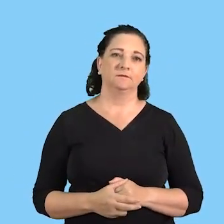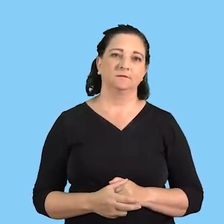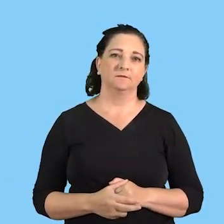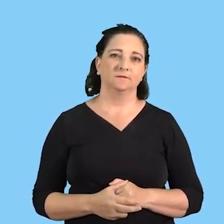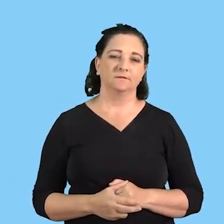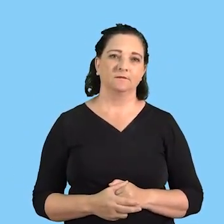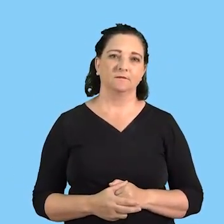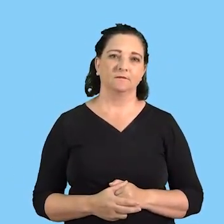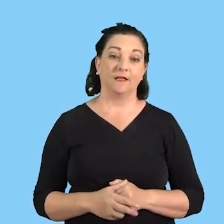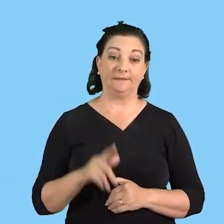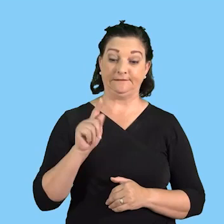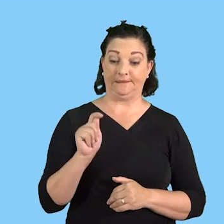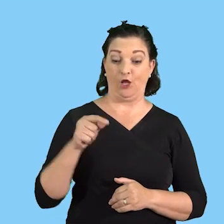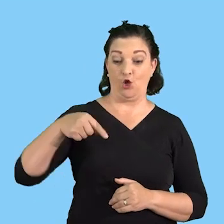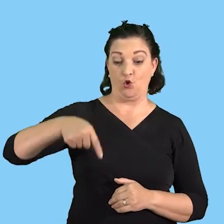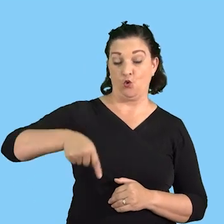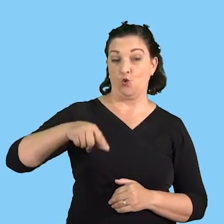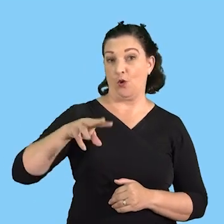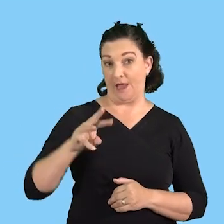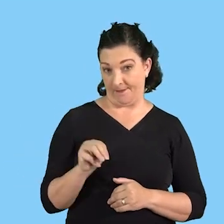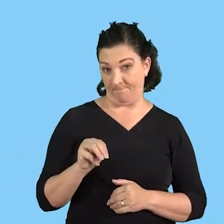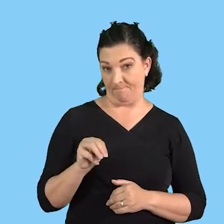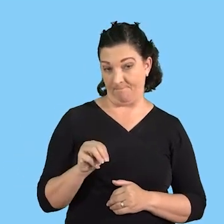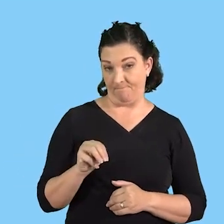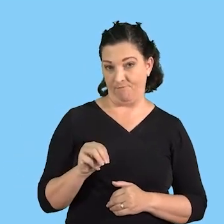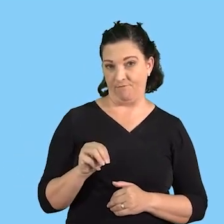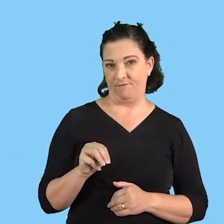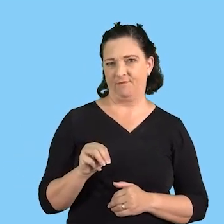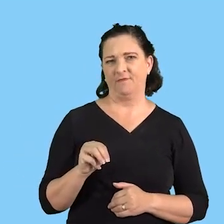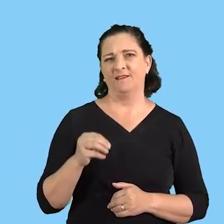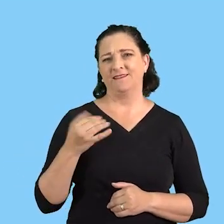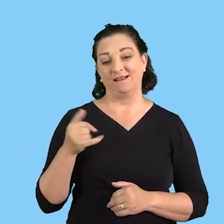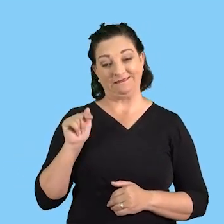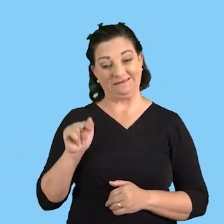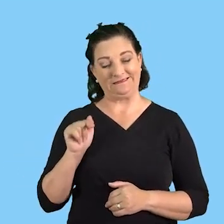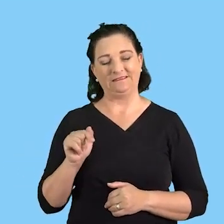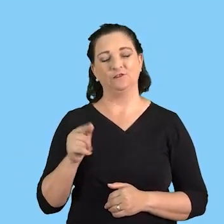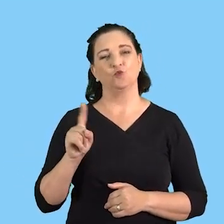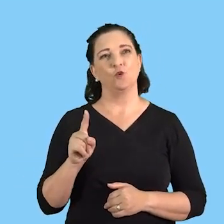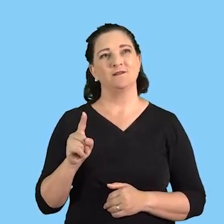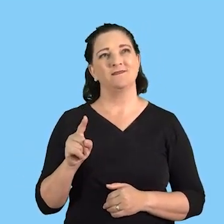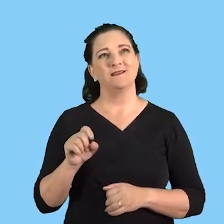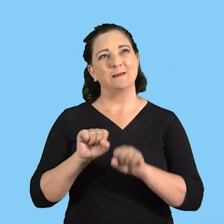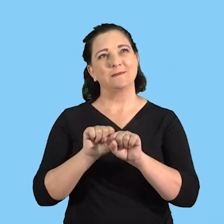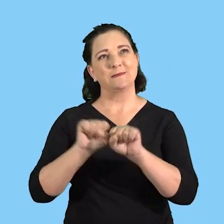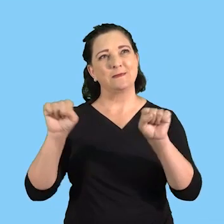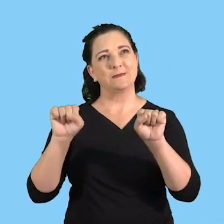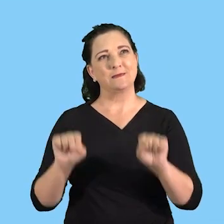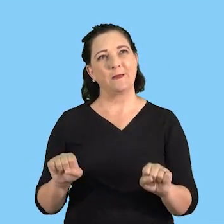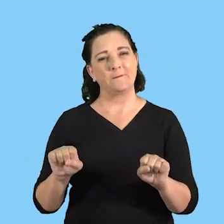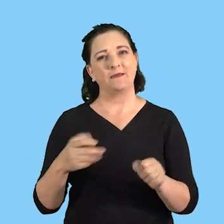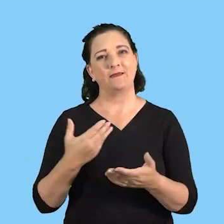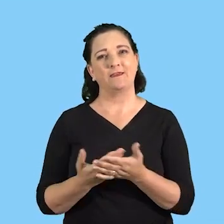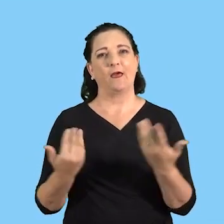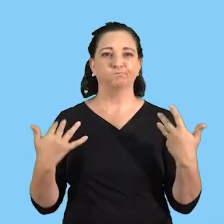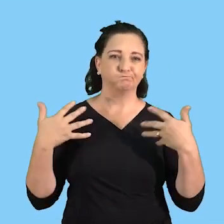Now, TQM is defined as an integrated system or a methodology that is